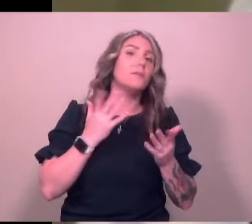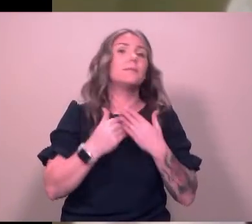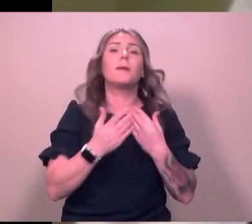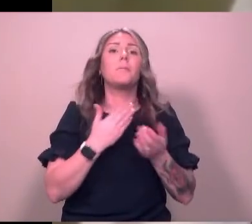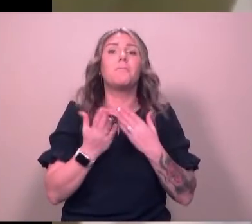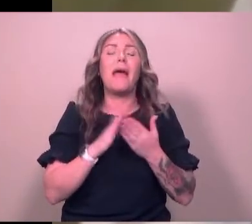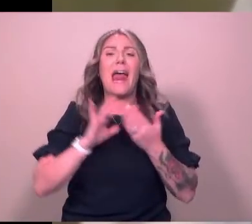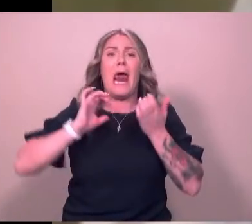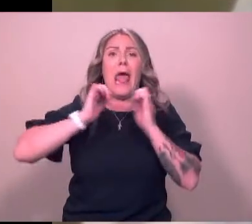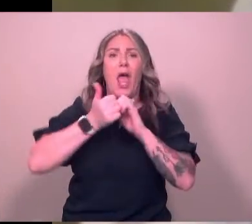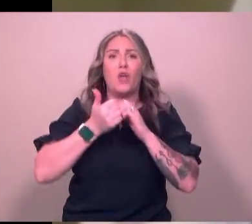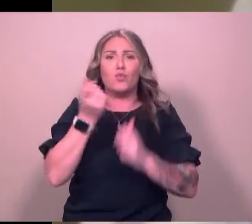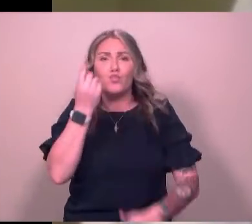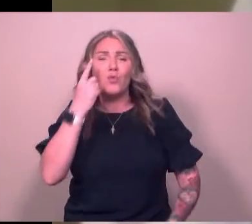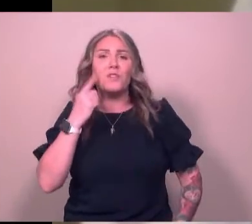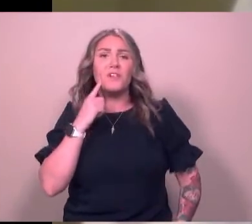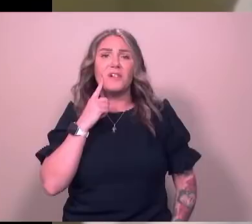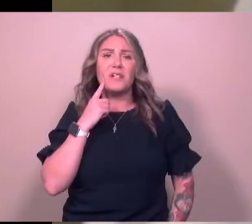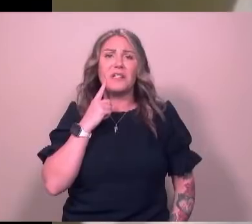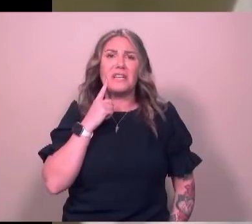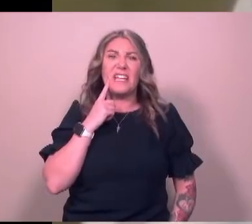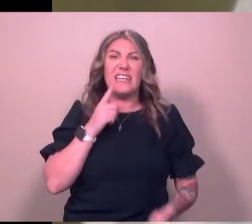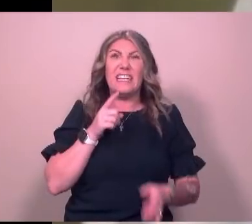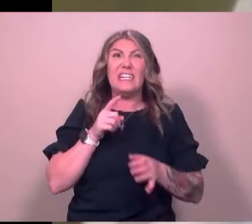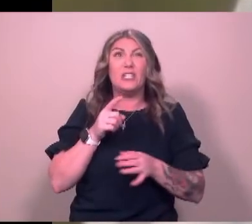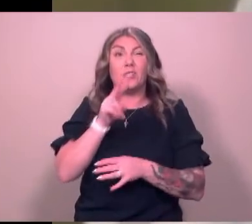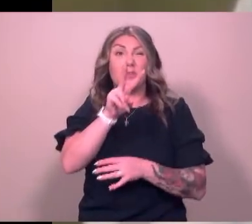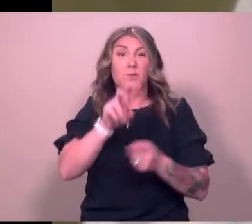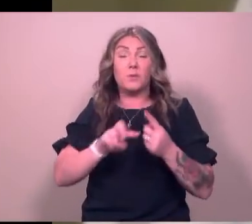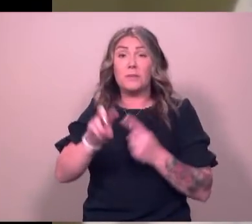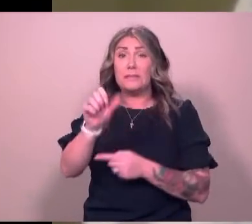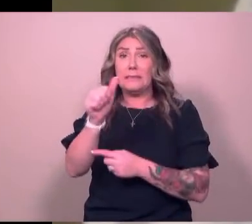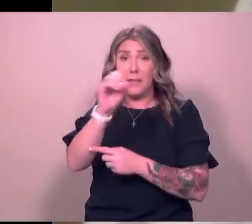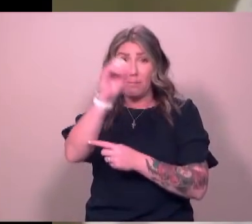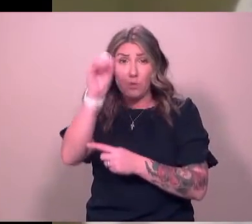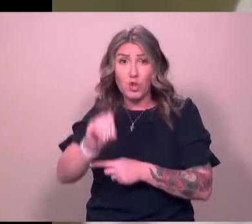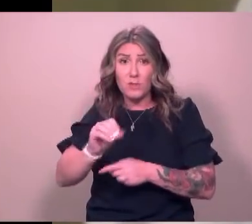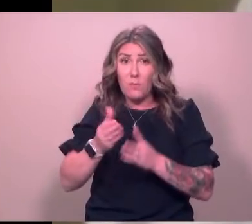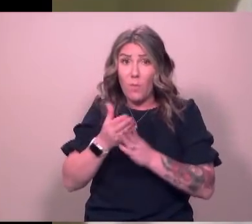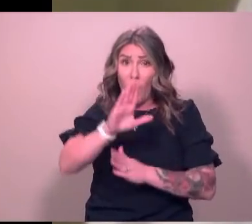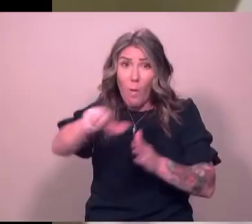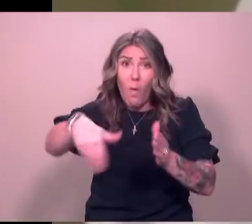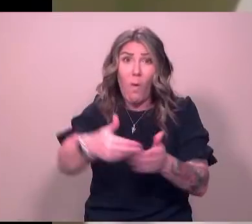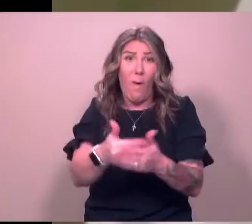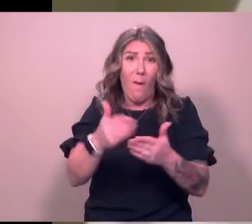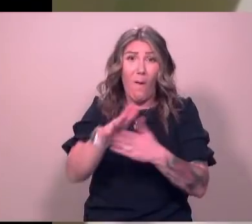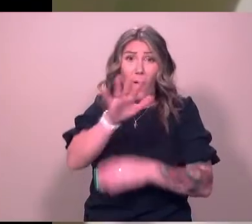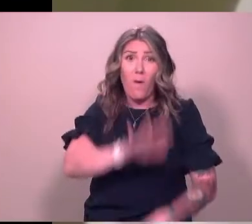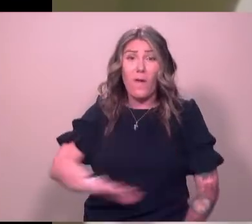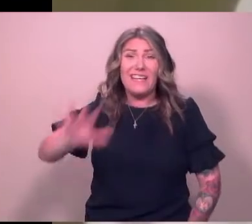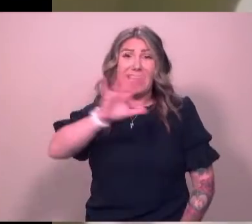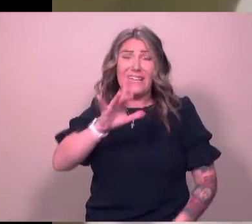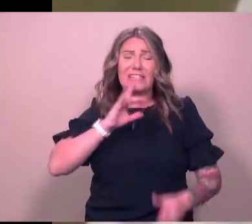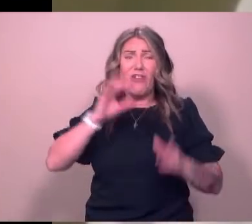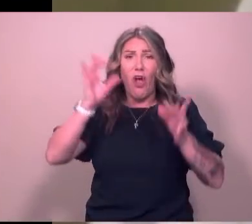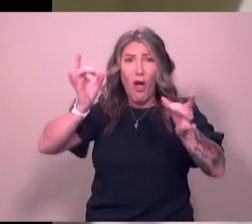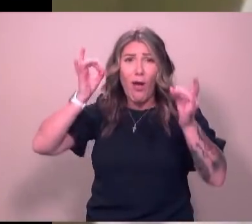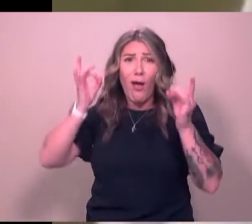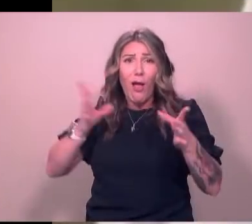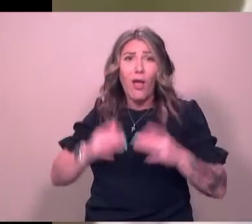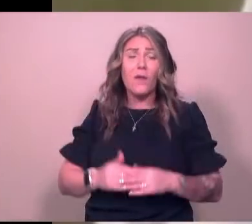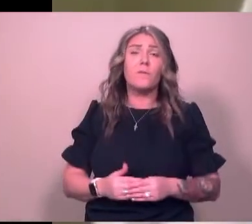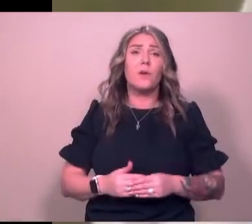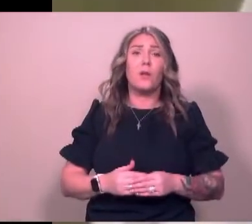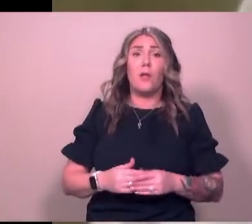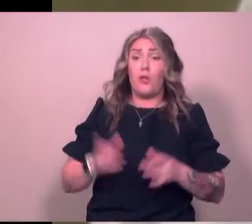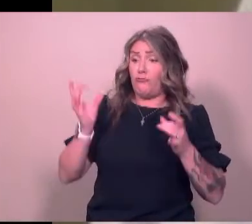this, that lurking 2 to 10% staff reduction across the board is just killing us right now. And we had a